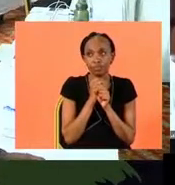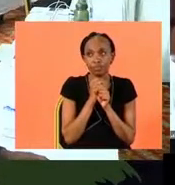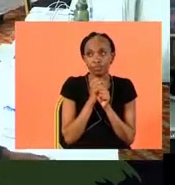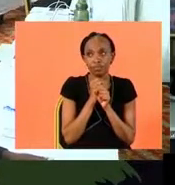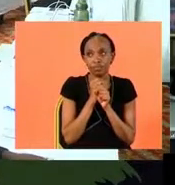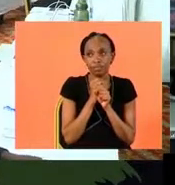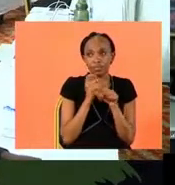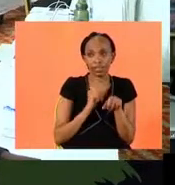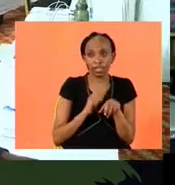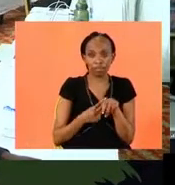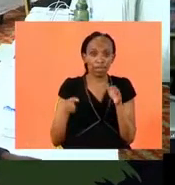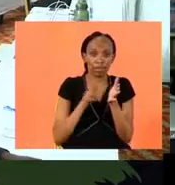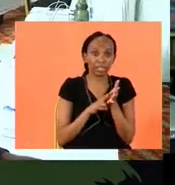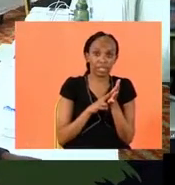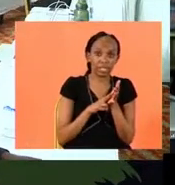when they are not registered,